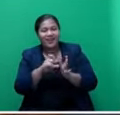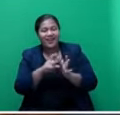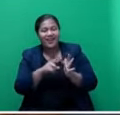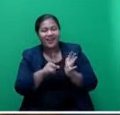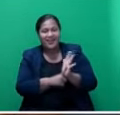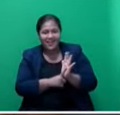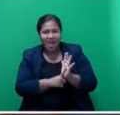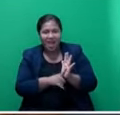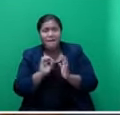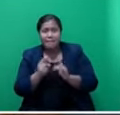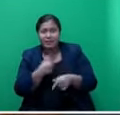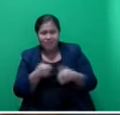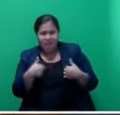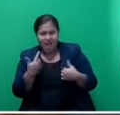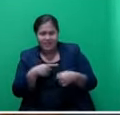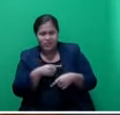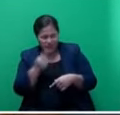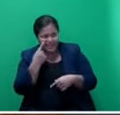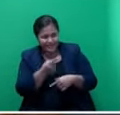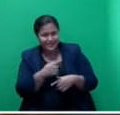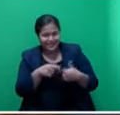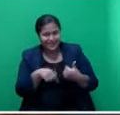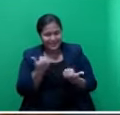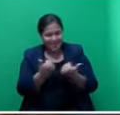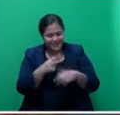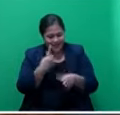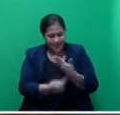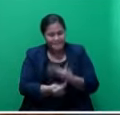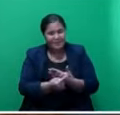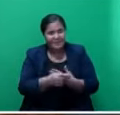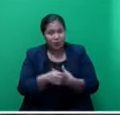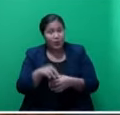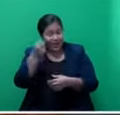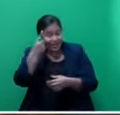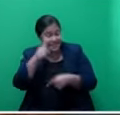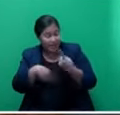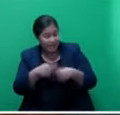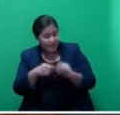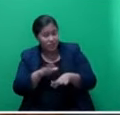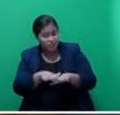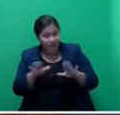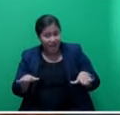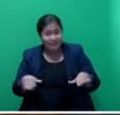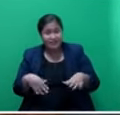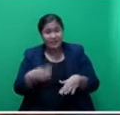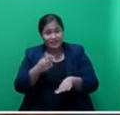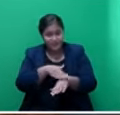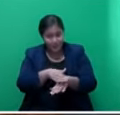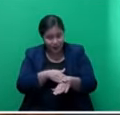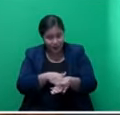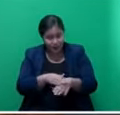in realizing the gravity of child pornography and pornography in general. Now, Honourable Speaker, in the Commonwealth Criminal Code of